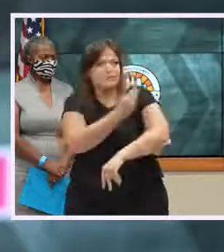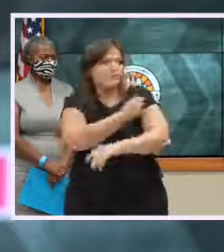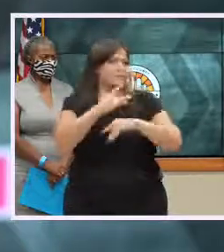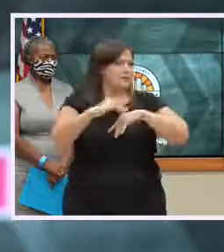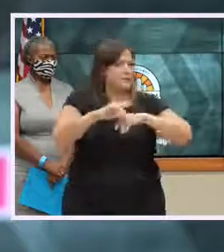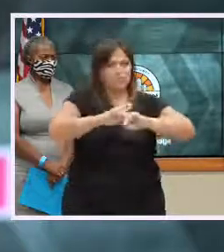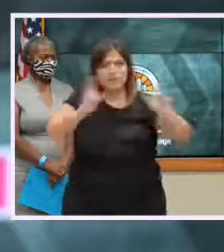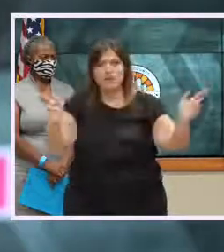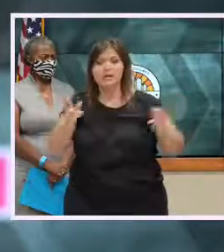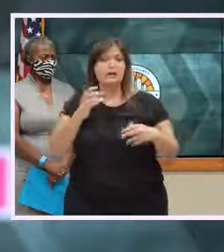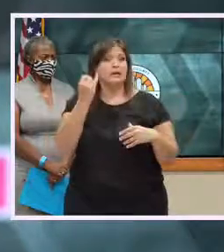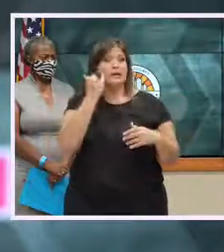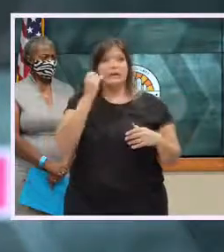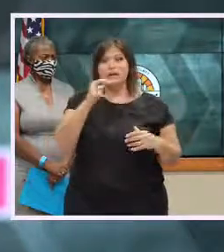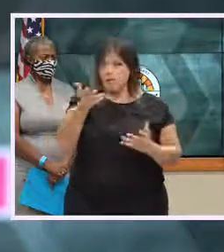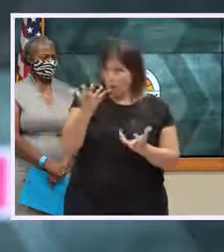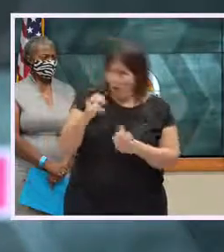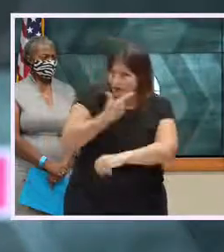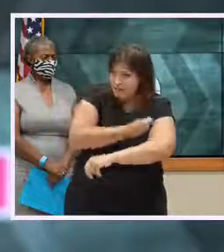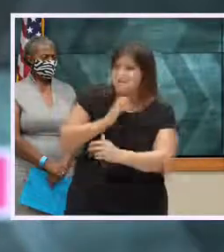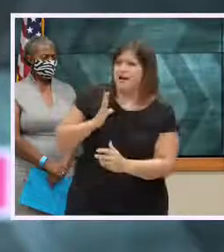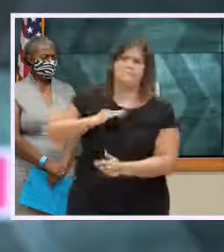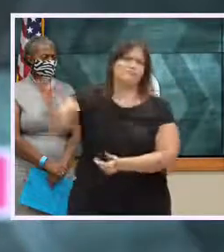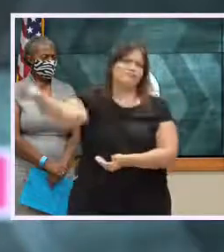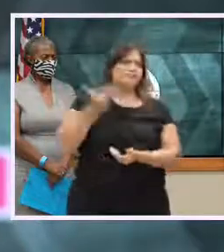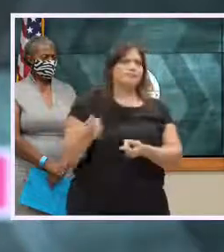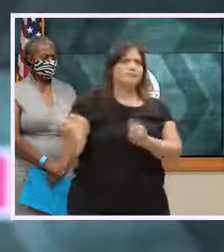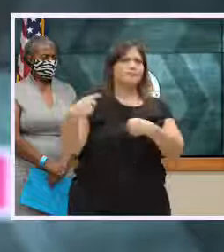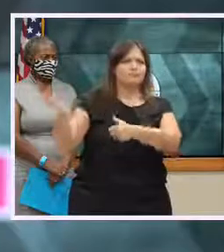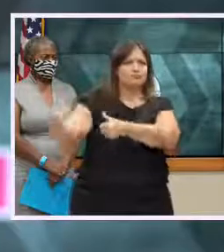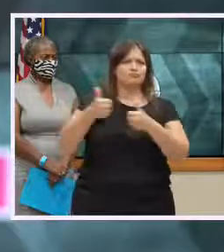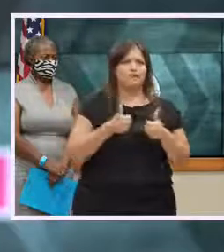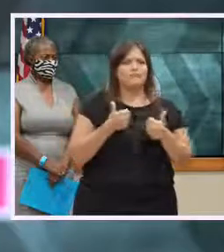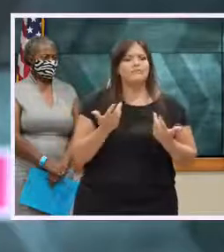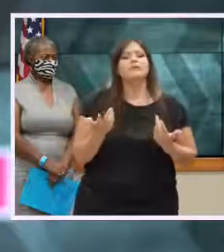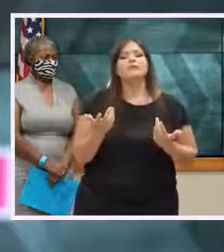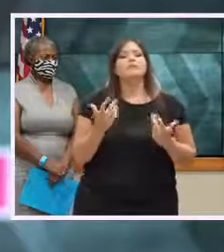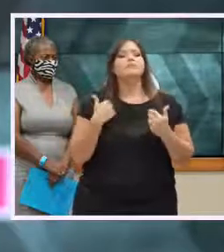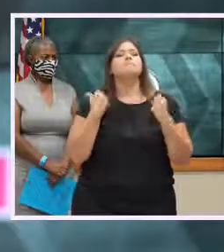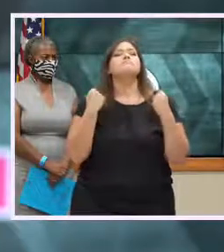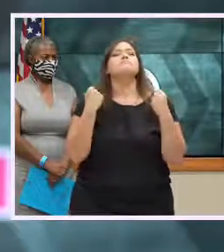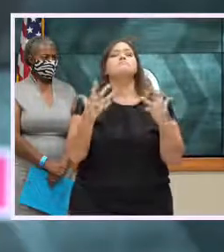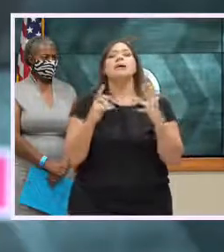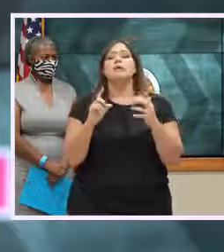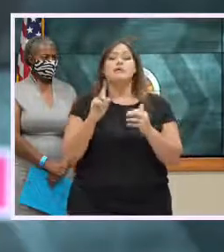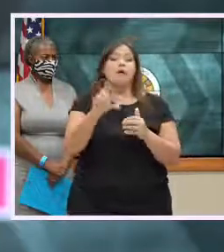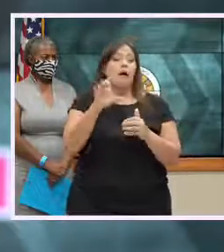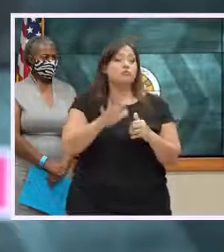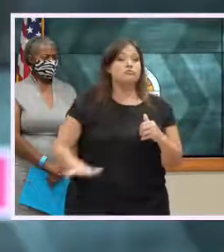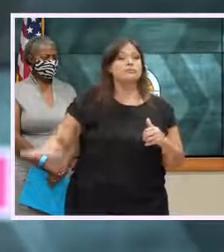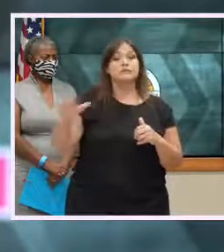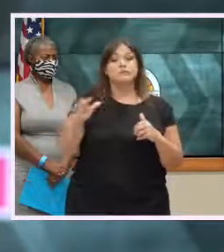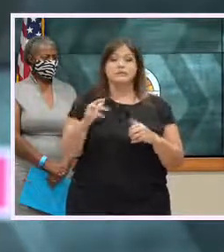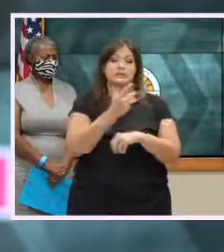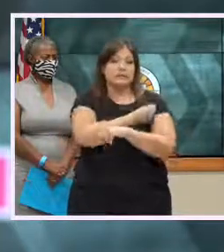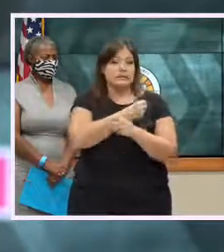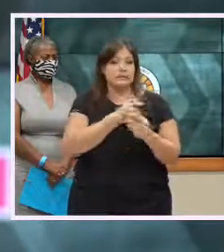transporting folks to vaccination sites, hundreds of vaccination events, including in dozens of schools.